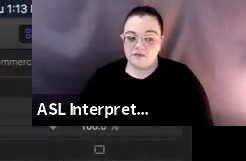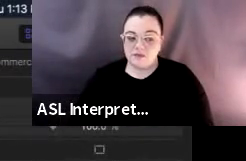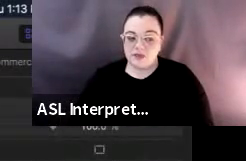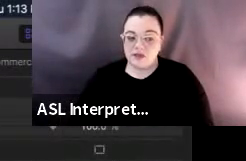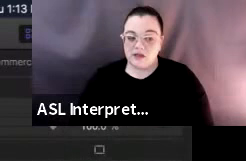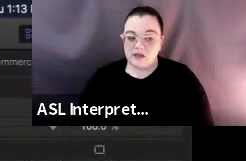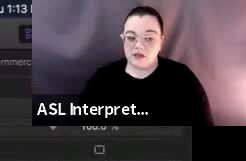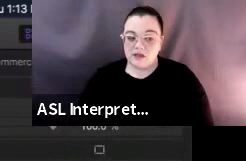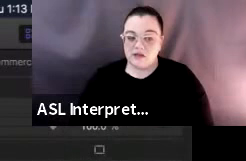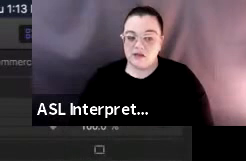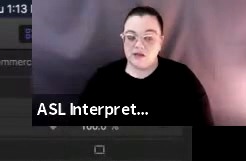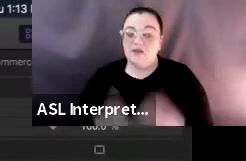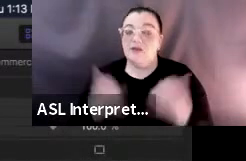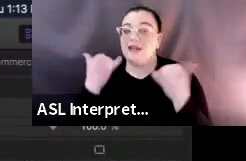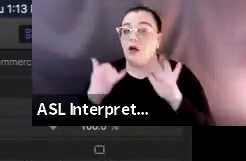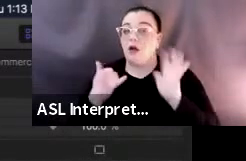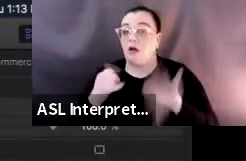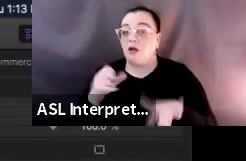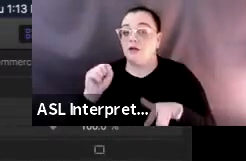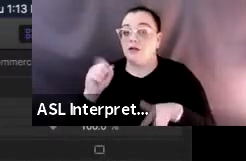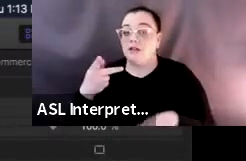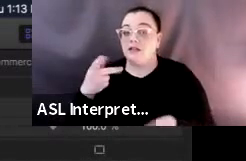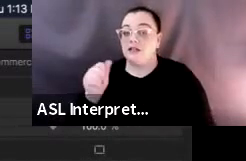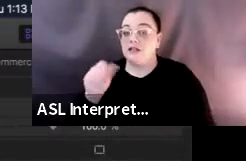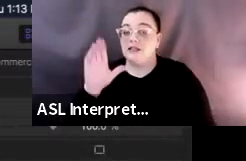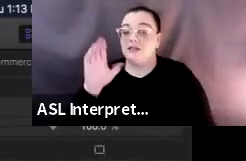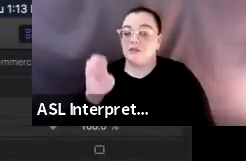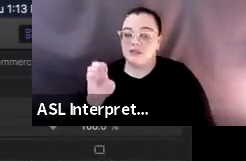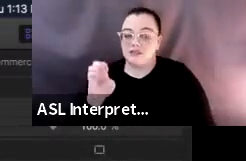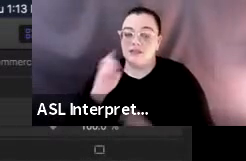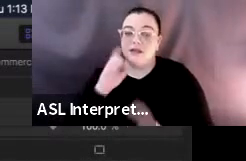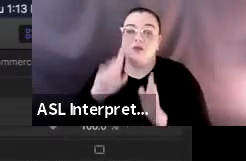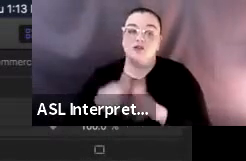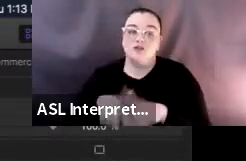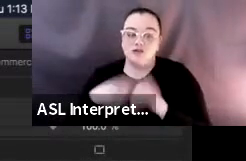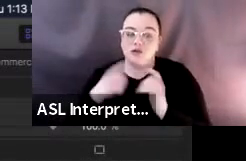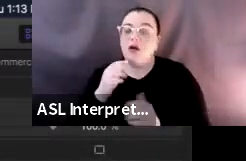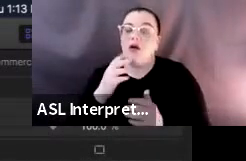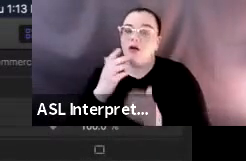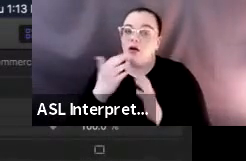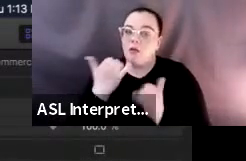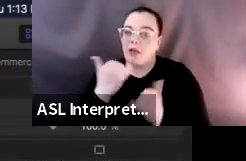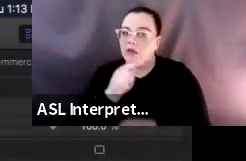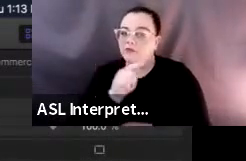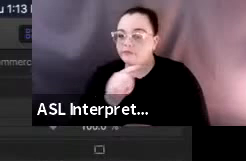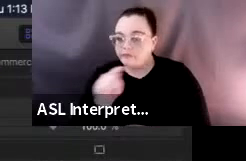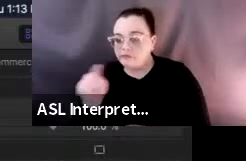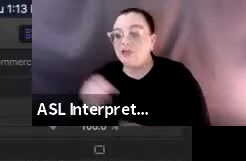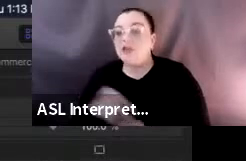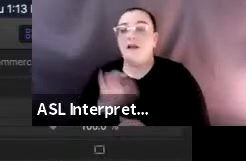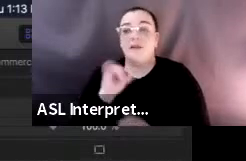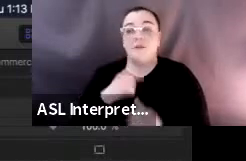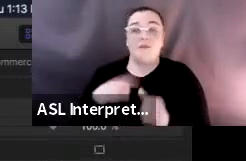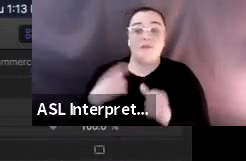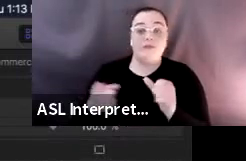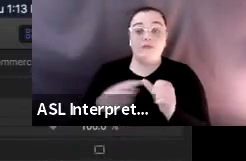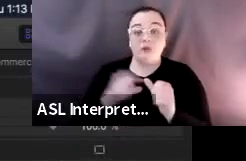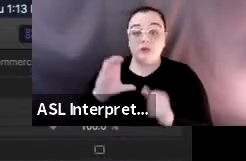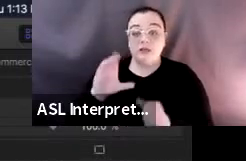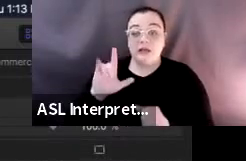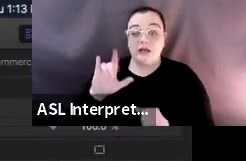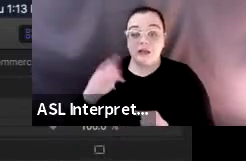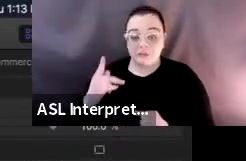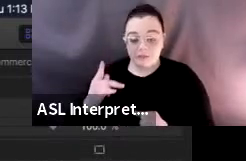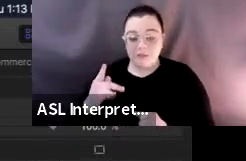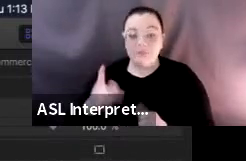can hit the space bar and you can see it starts playing back. So, all right, I've got my first clip into the timeline. Now I'm going to